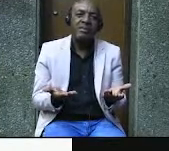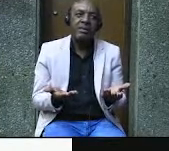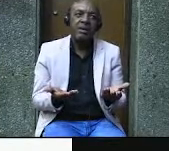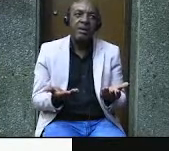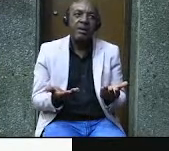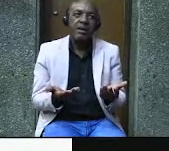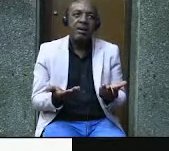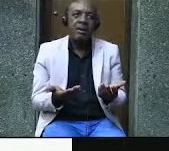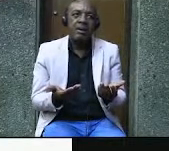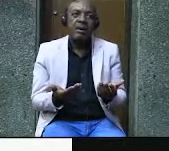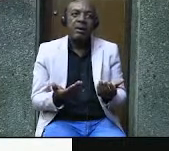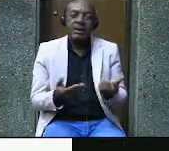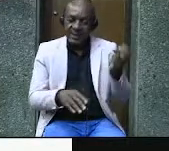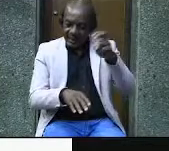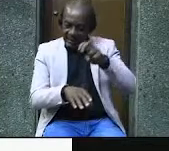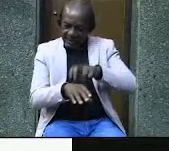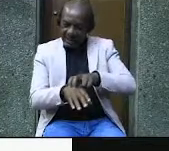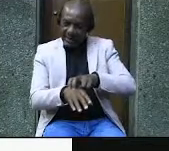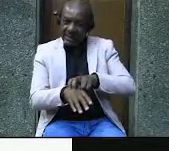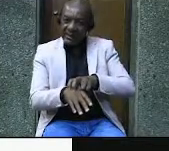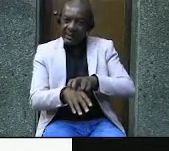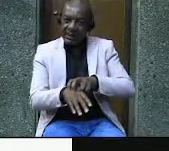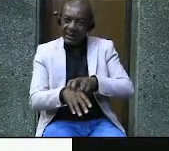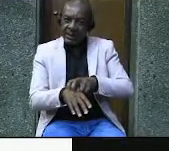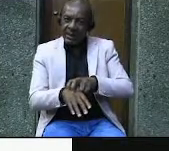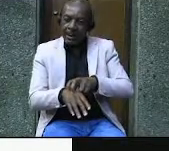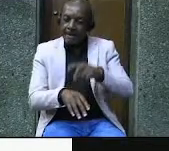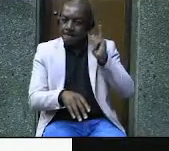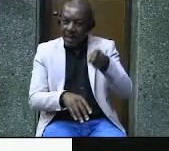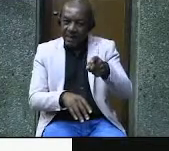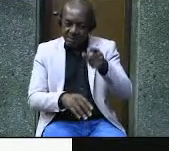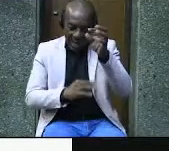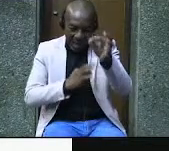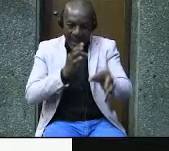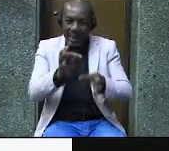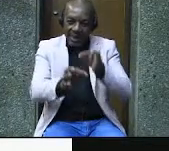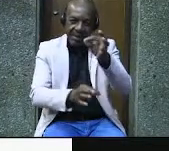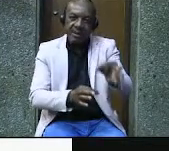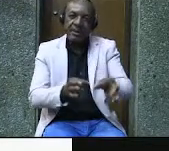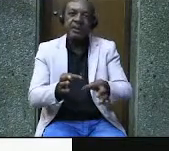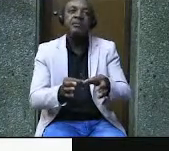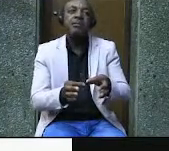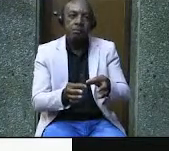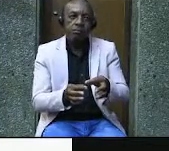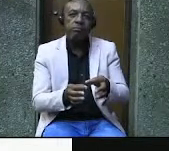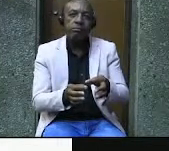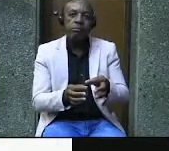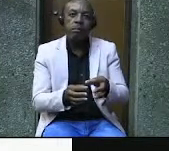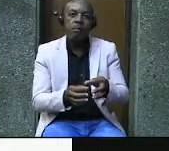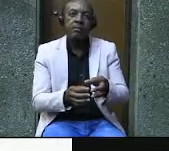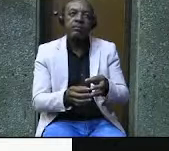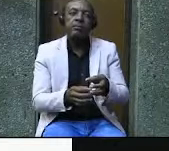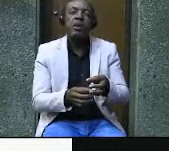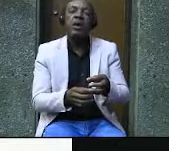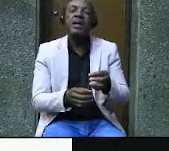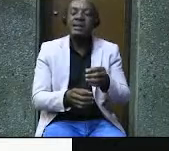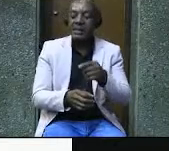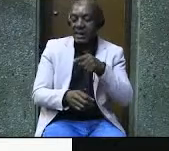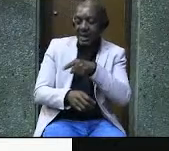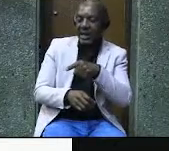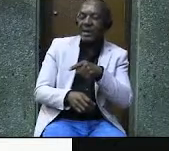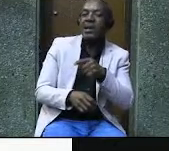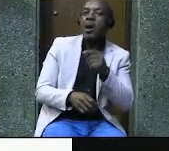aspect of compensation is also addressed. The aspect of compensation is dealt with in terms of